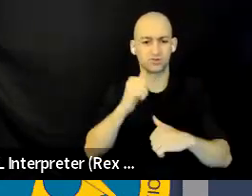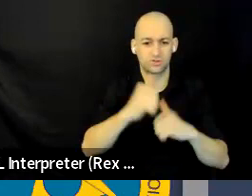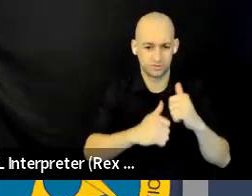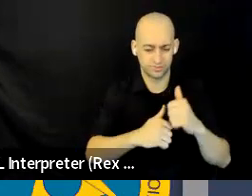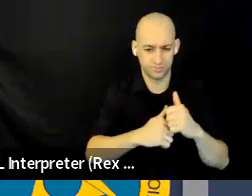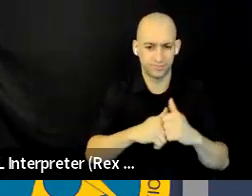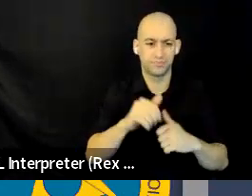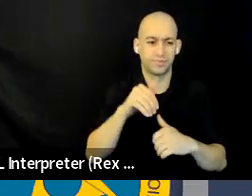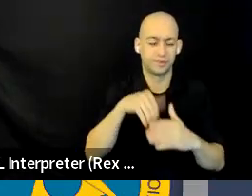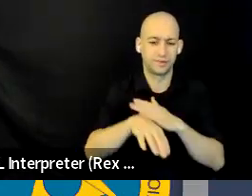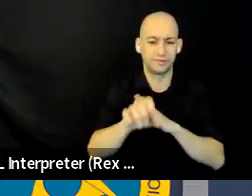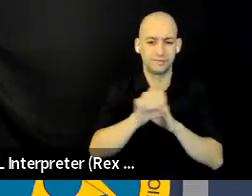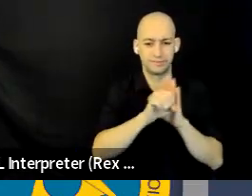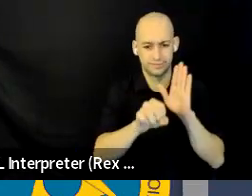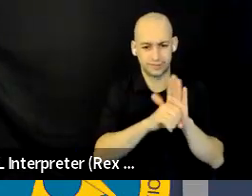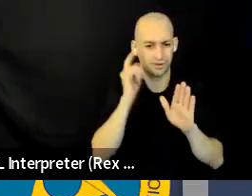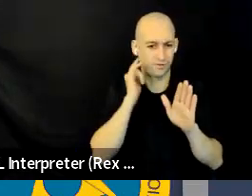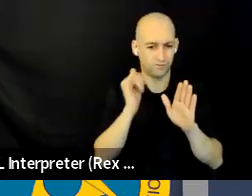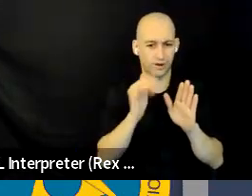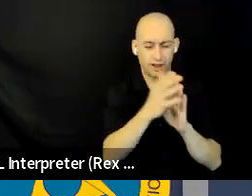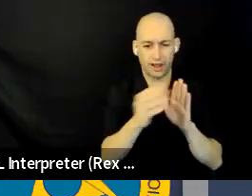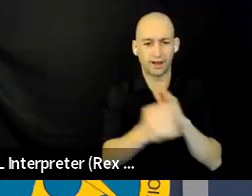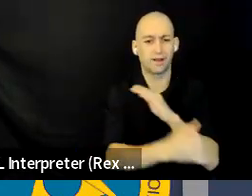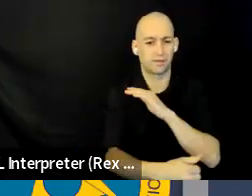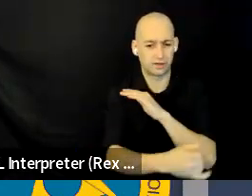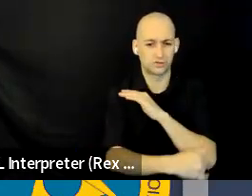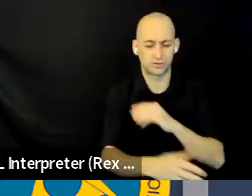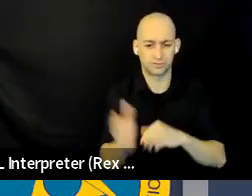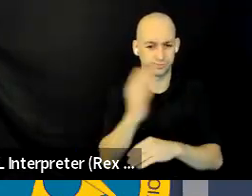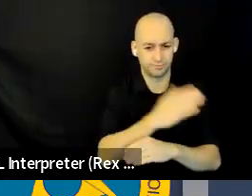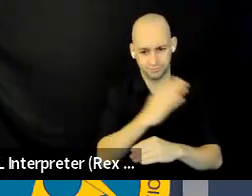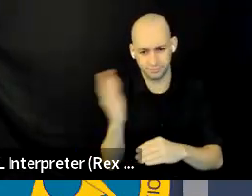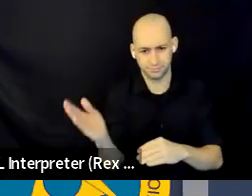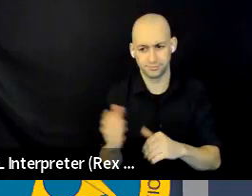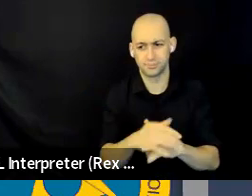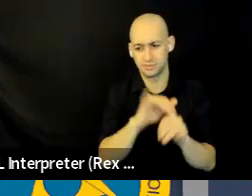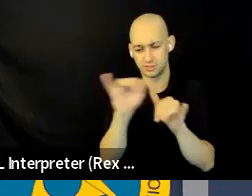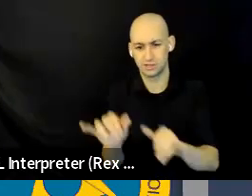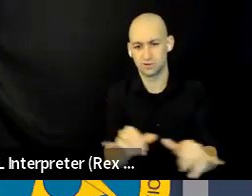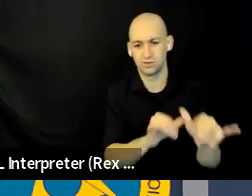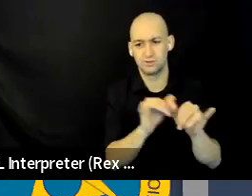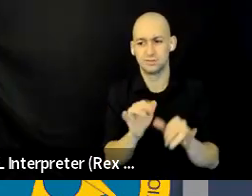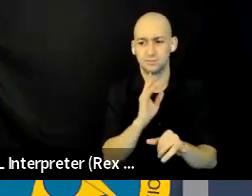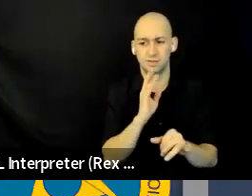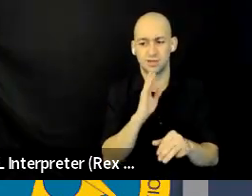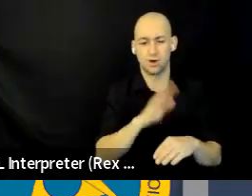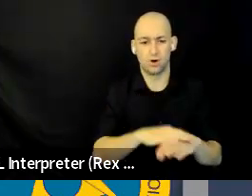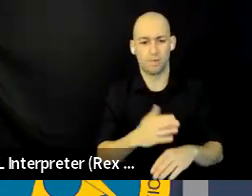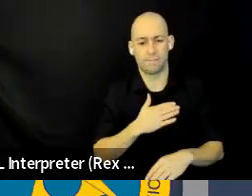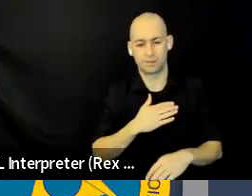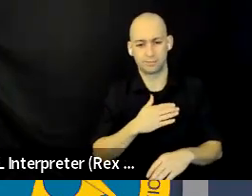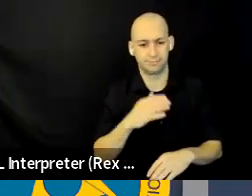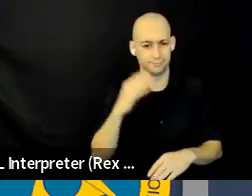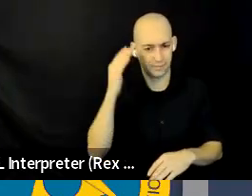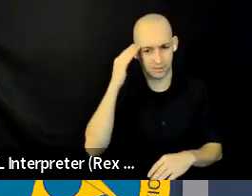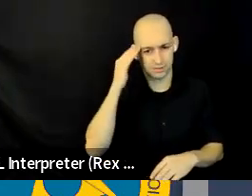to the state of California and also to the country as a whole. You know, generally speaking, just on my own knowledge,